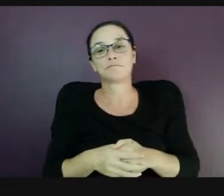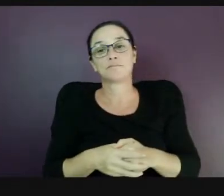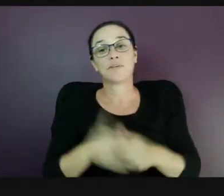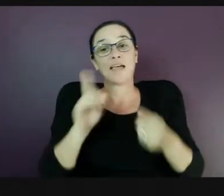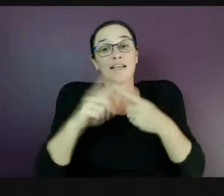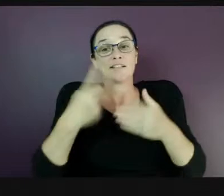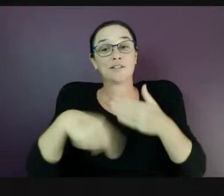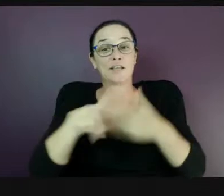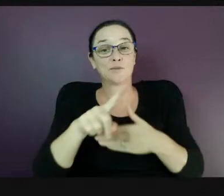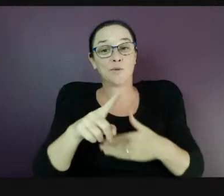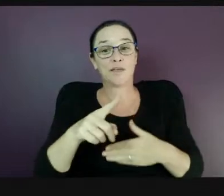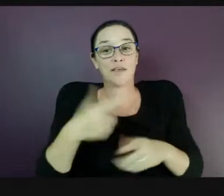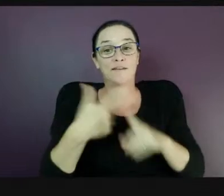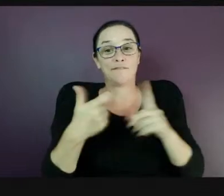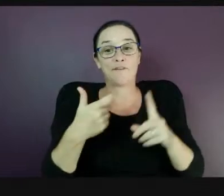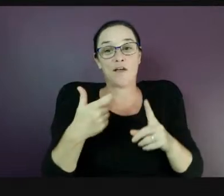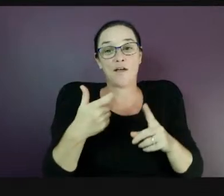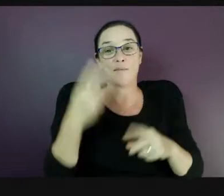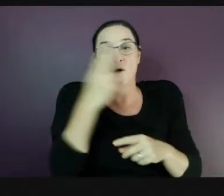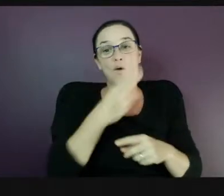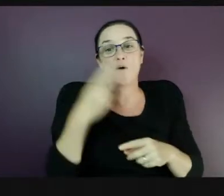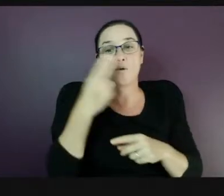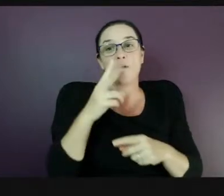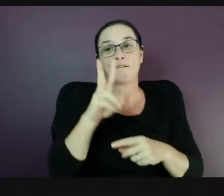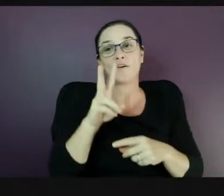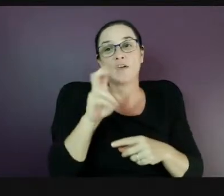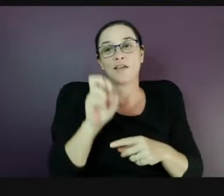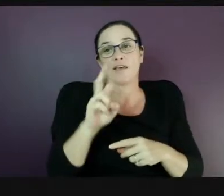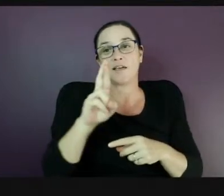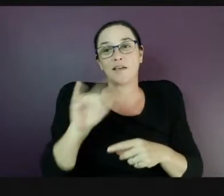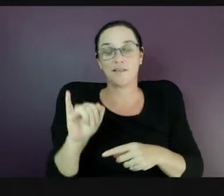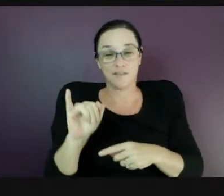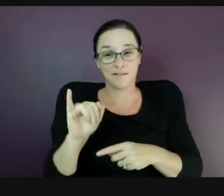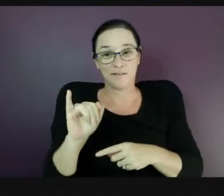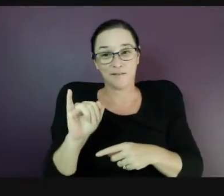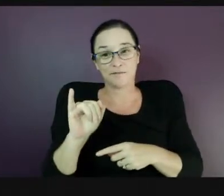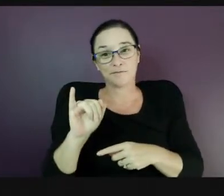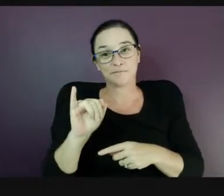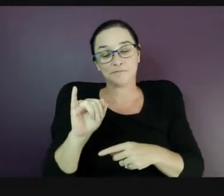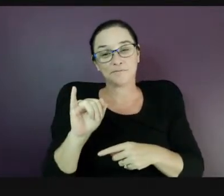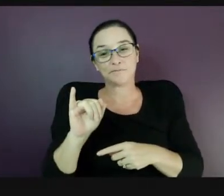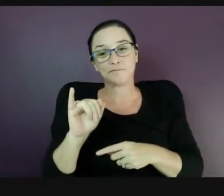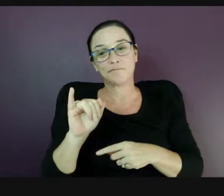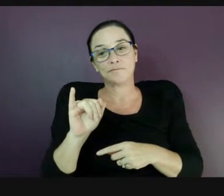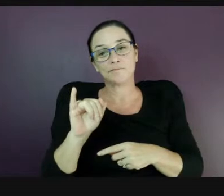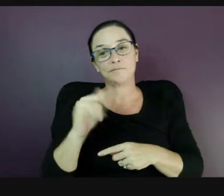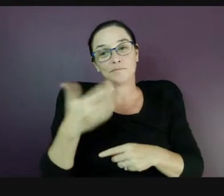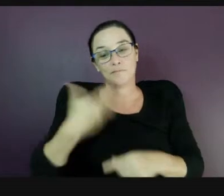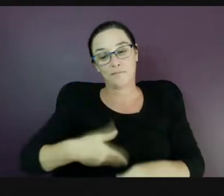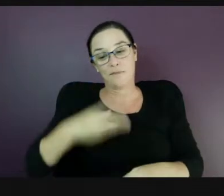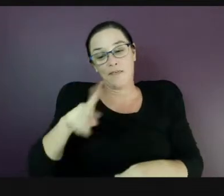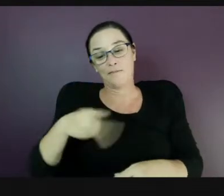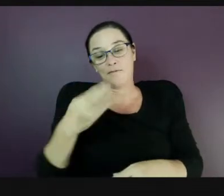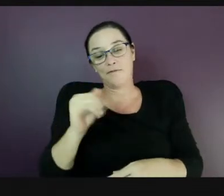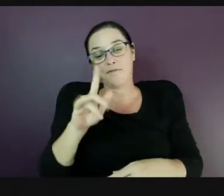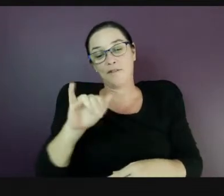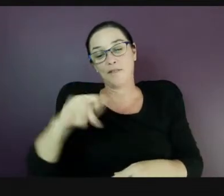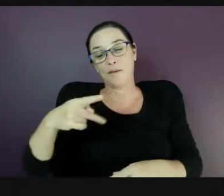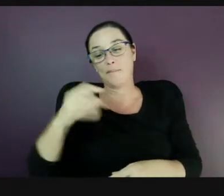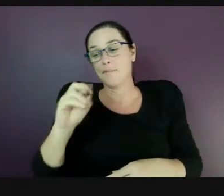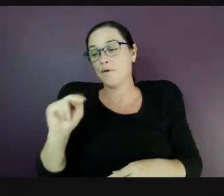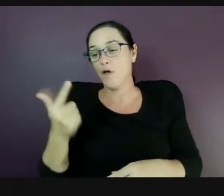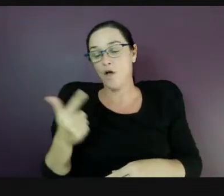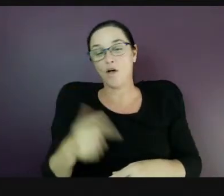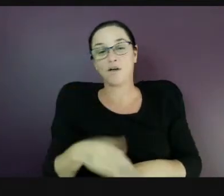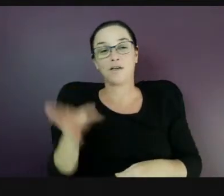week, from the Hawaiian Volcano Education and Resilience Institute, I am Philip Ong, Dane